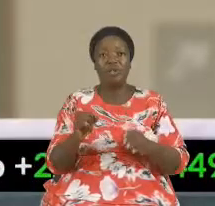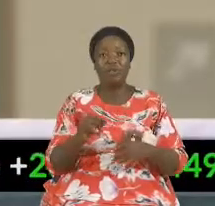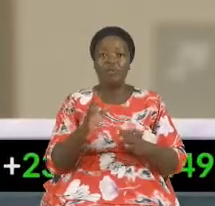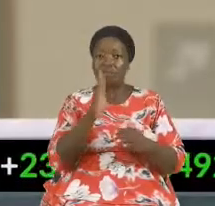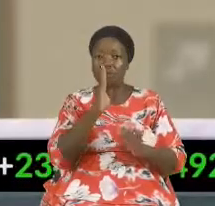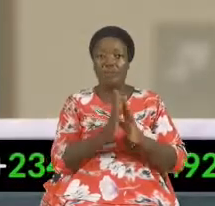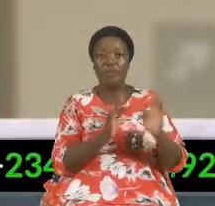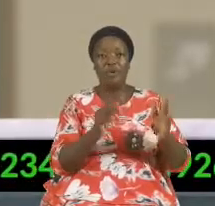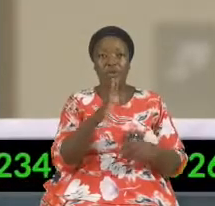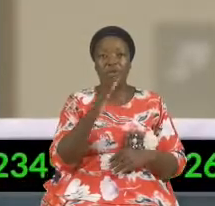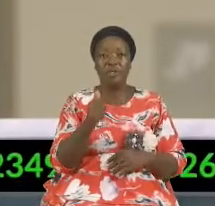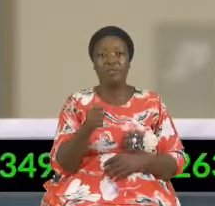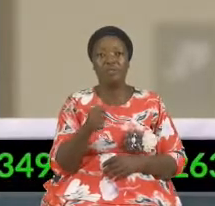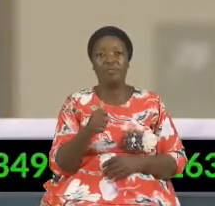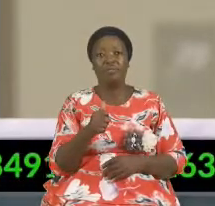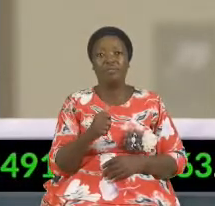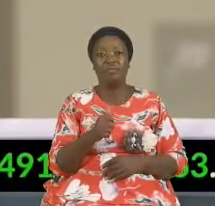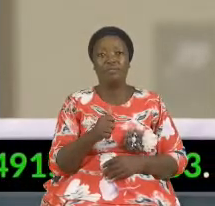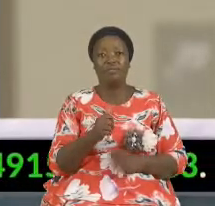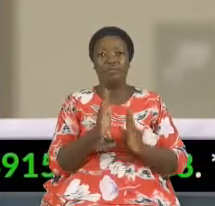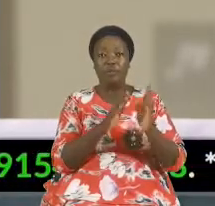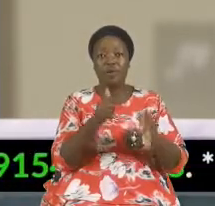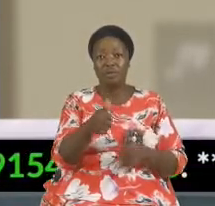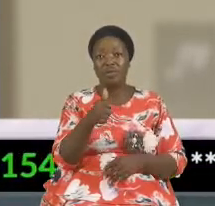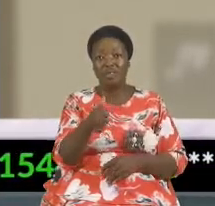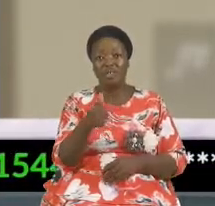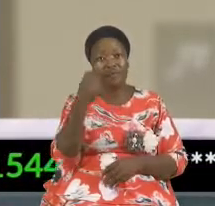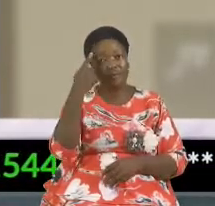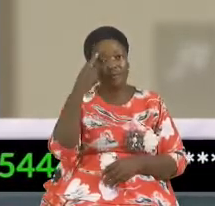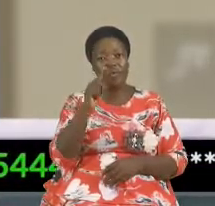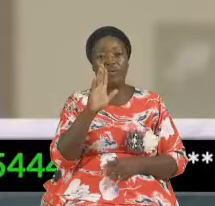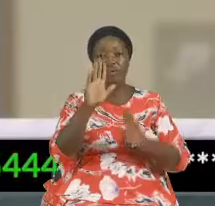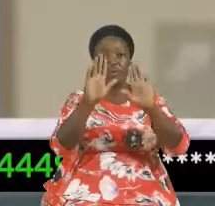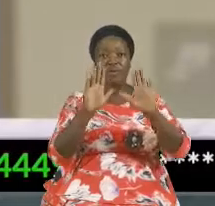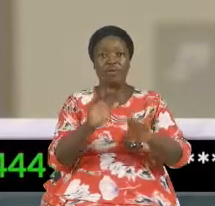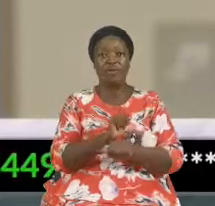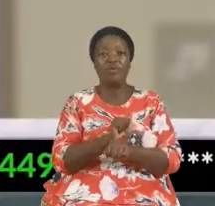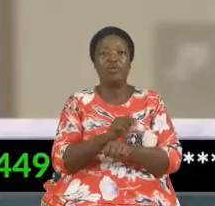Thank God for those who are praying. Just be preparing yourselves.